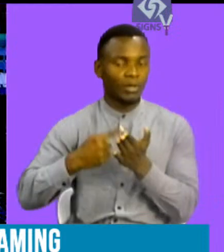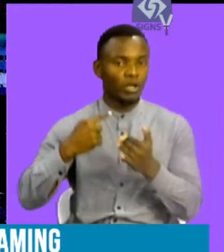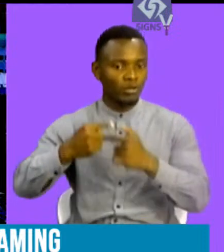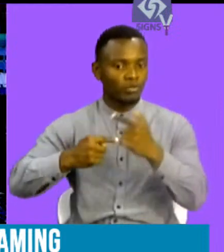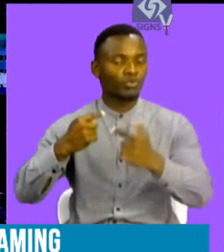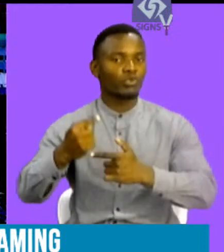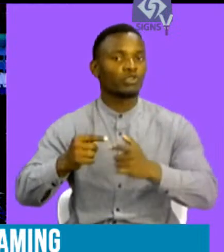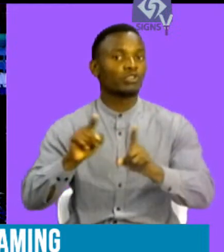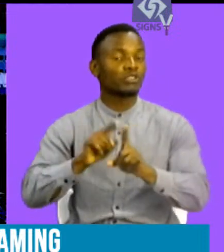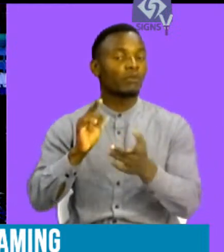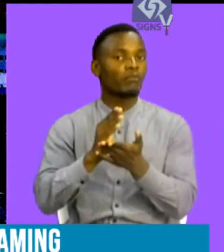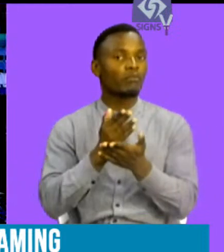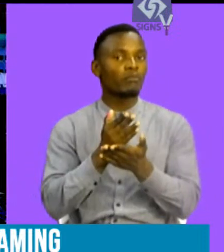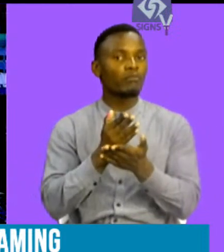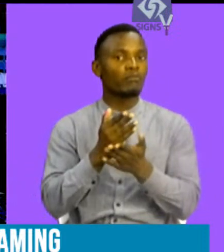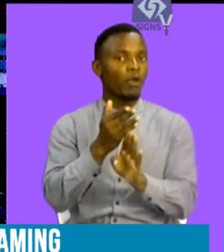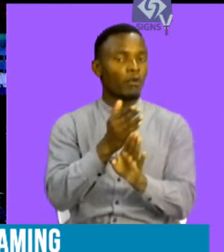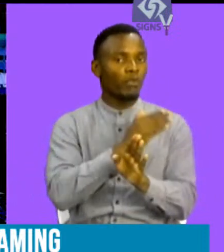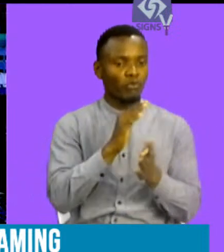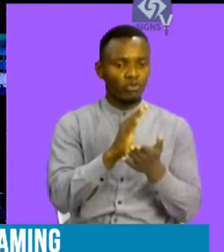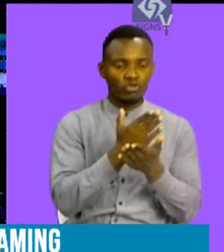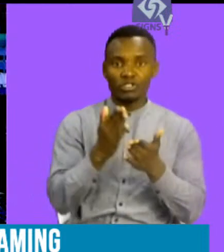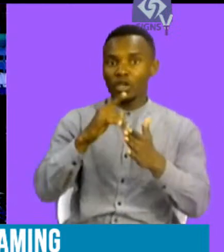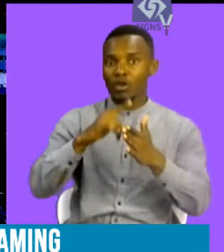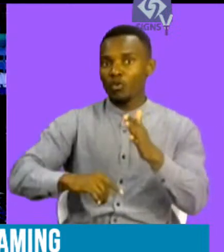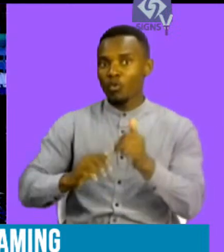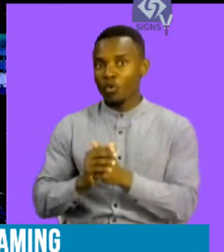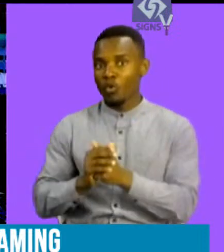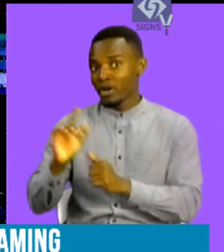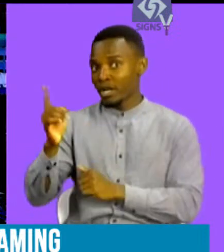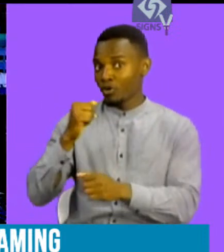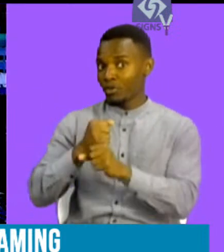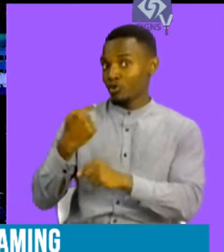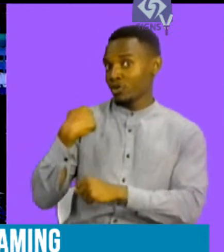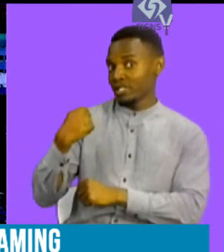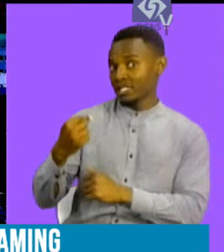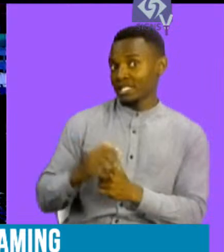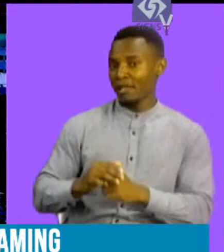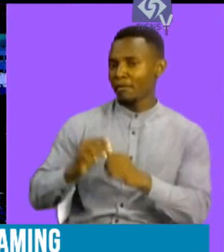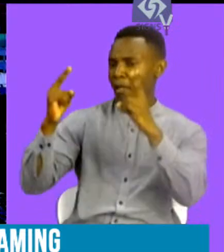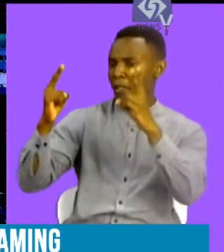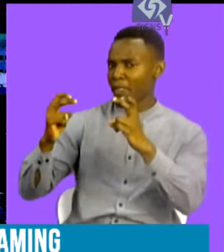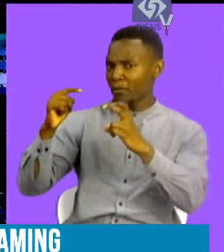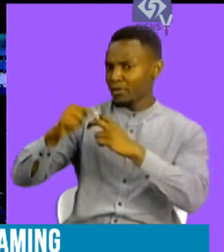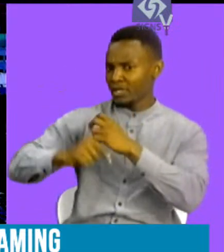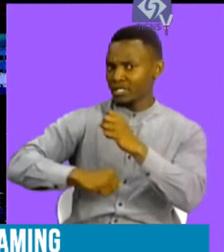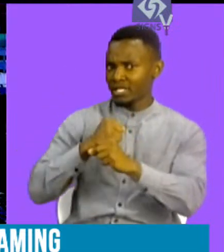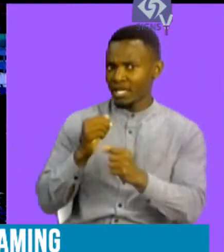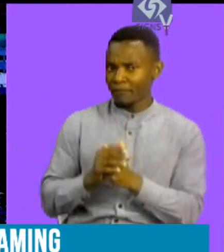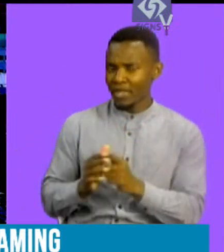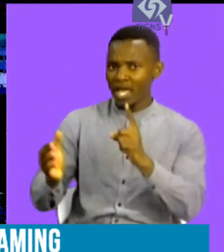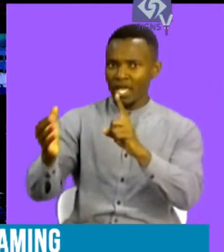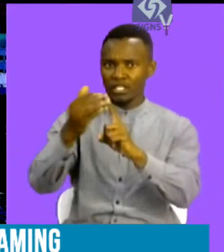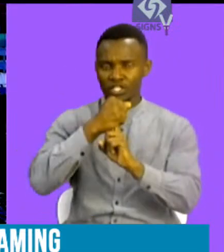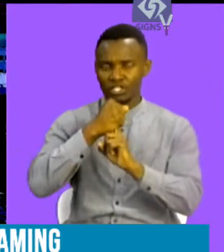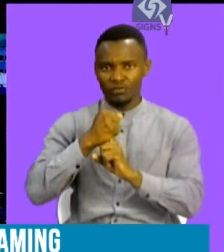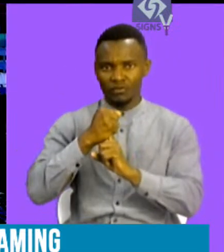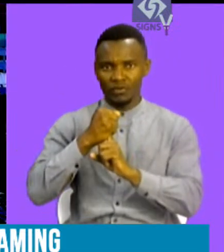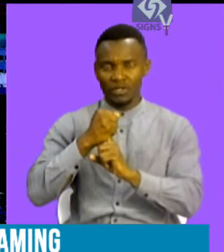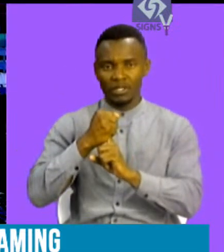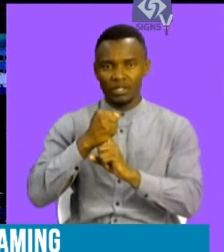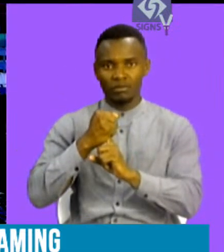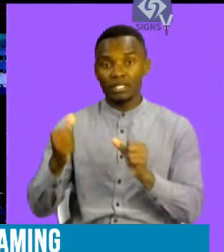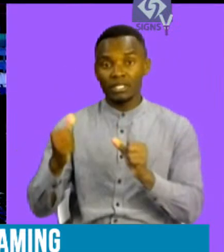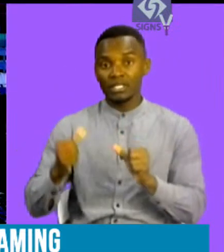share what the Nairobi City Council was able to do yesterday, this theme for this year, achieving the sustainable development goals